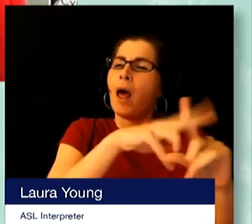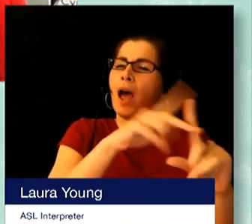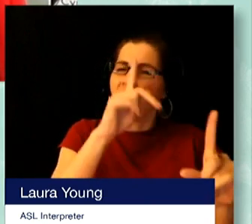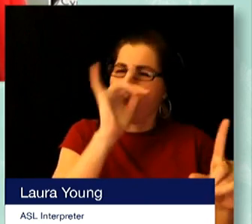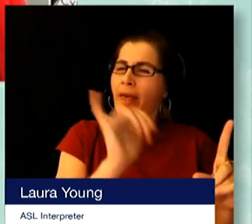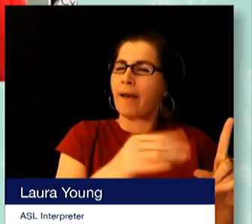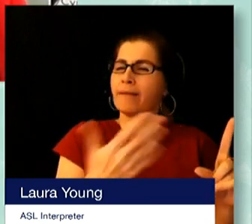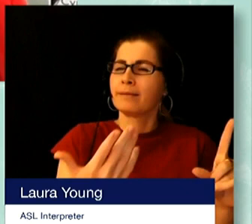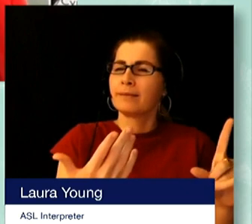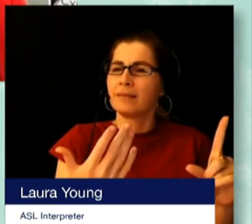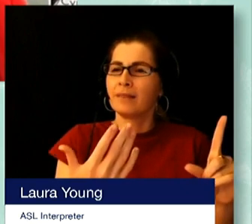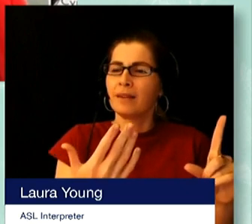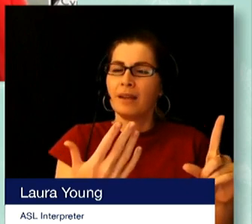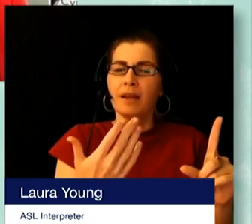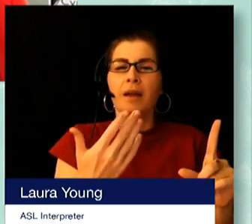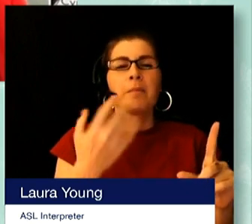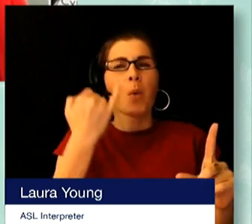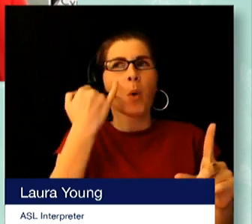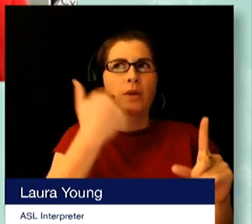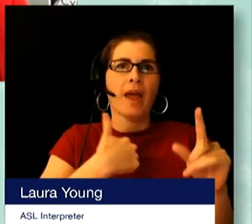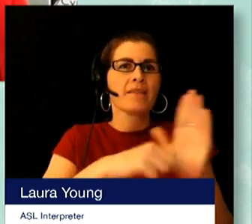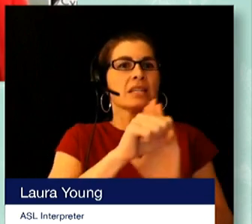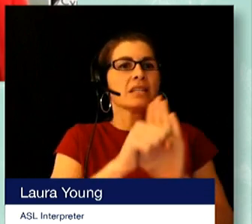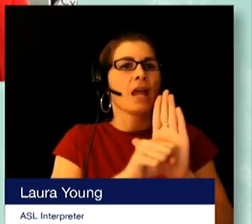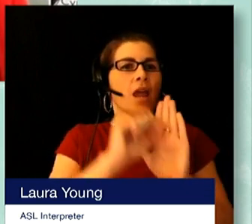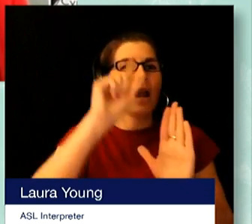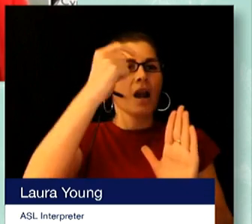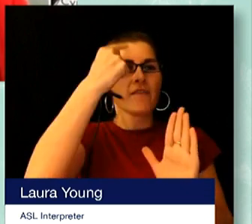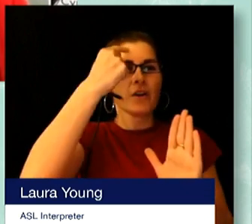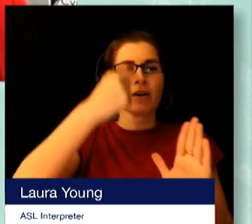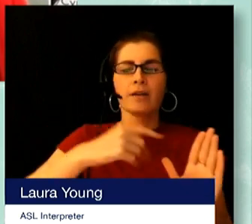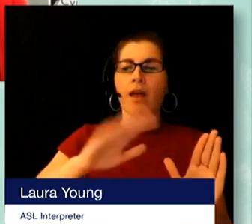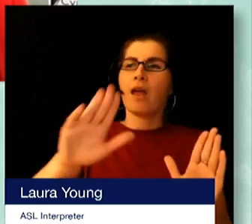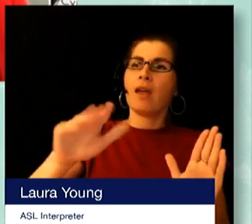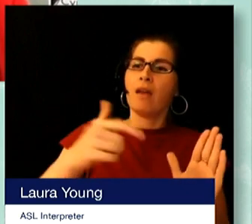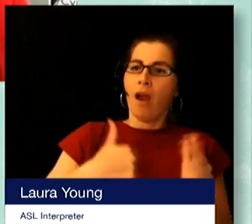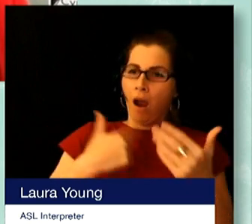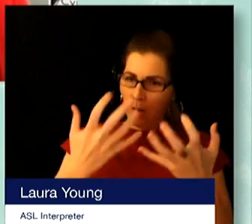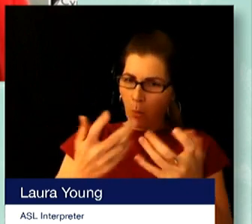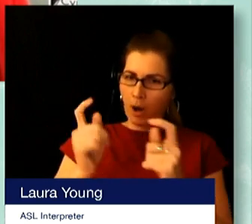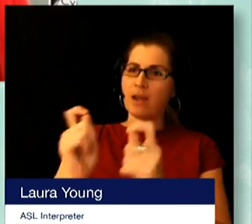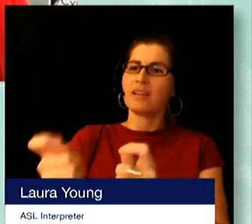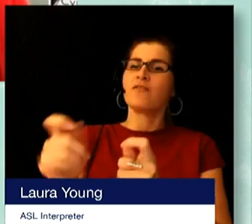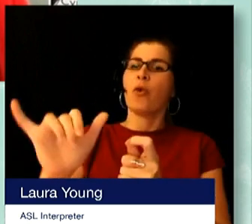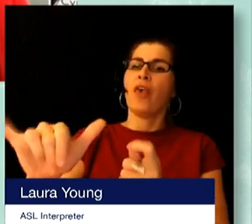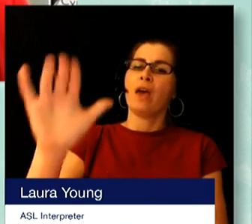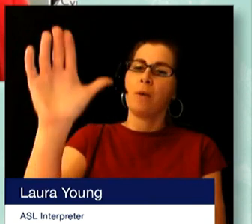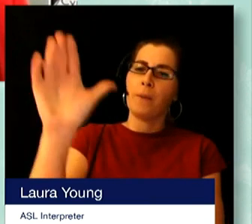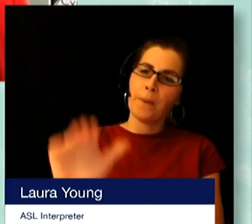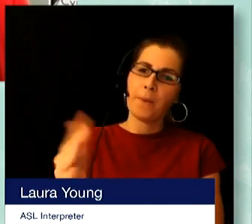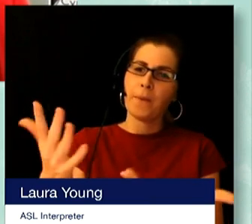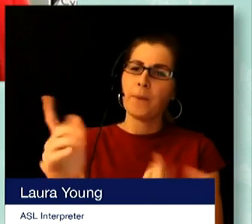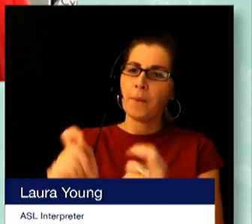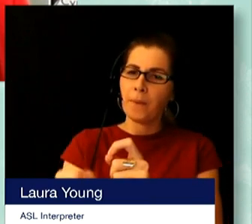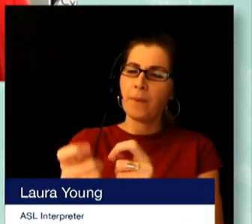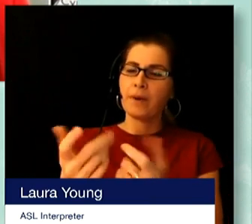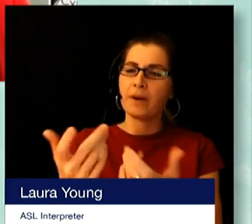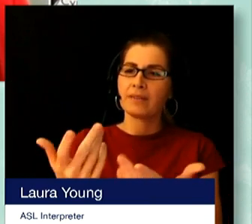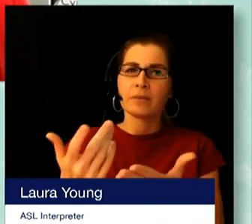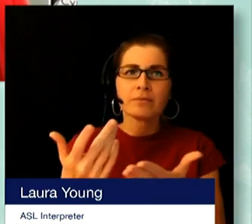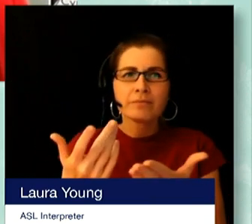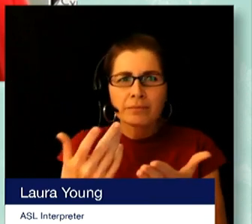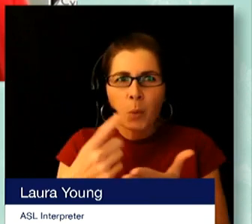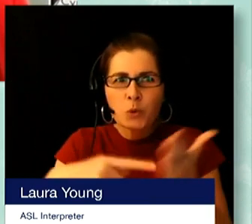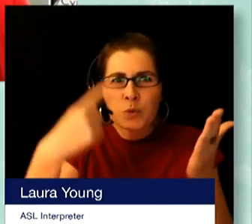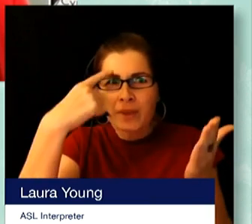governor who was out there saying, I will grant this. I want to grant this. What would that change for people who are currently incarcerated